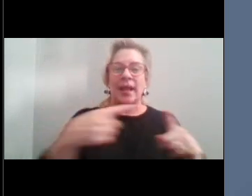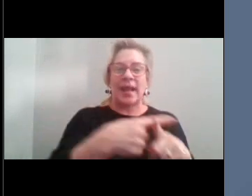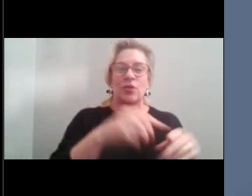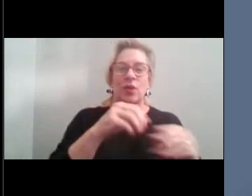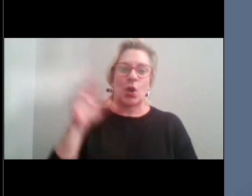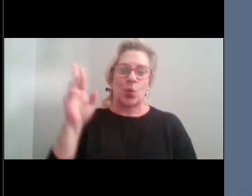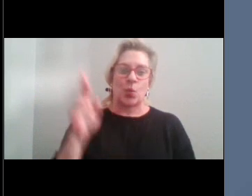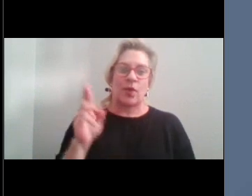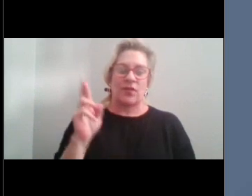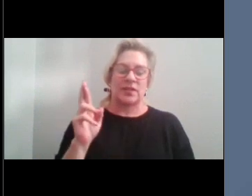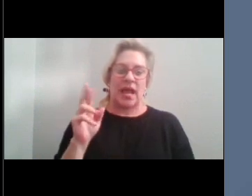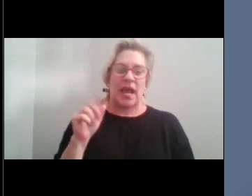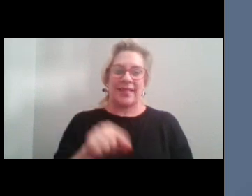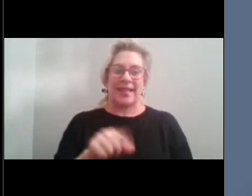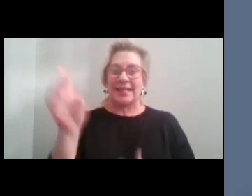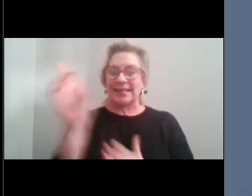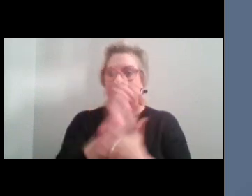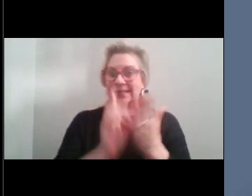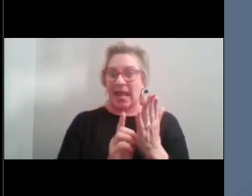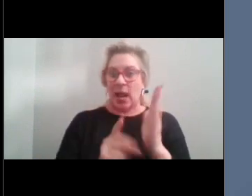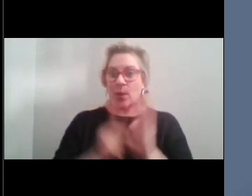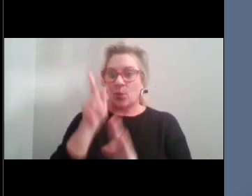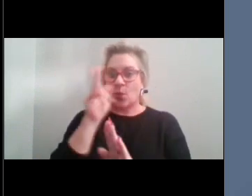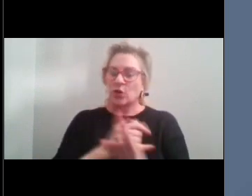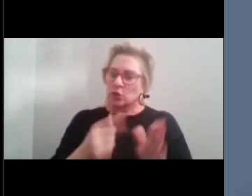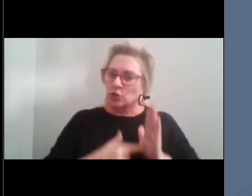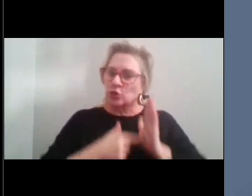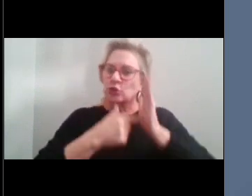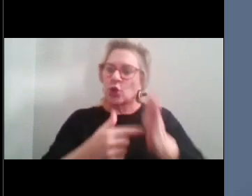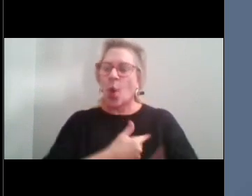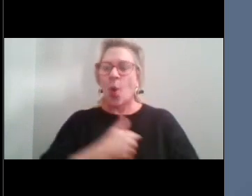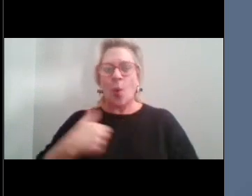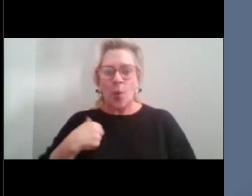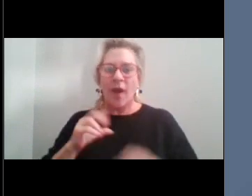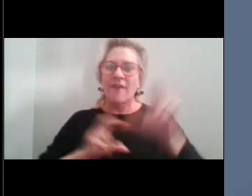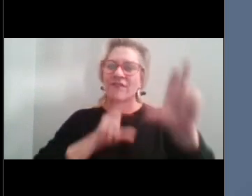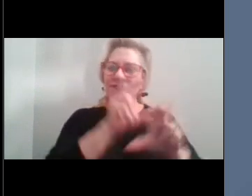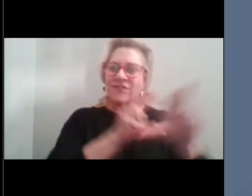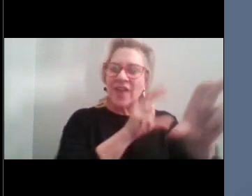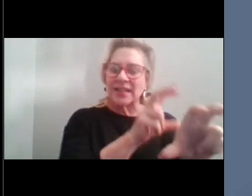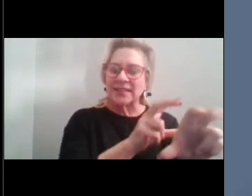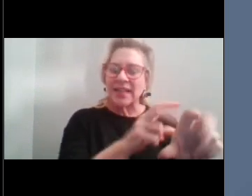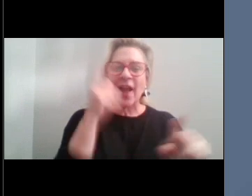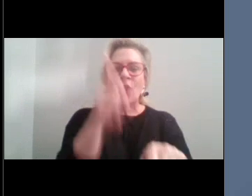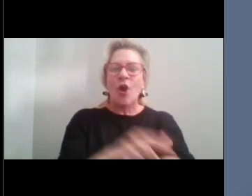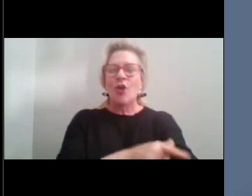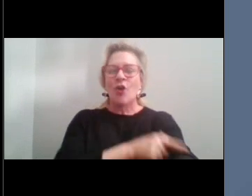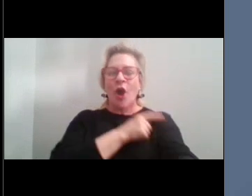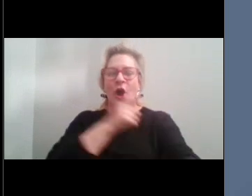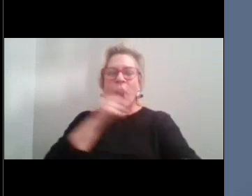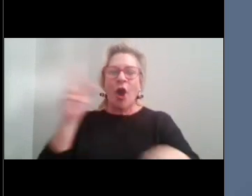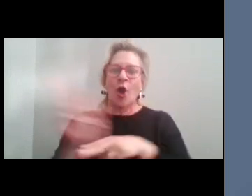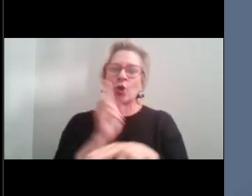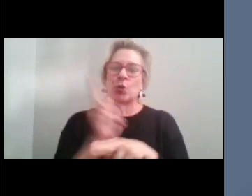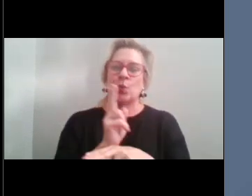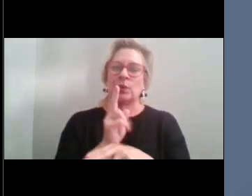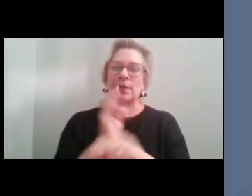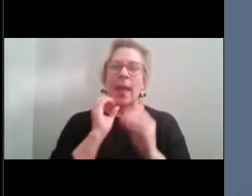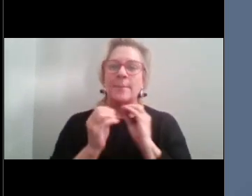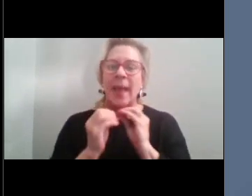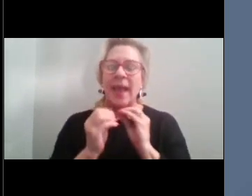County. These design-build projects represent investments that will generate revenue for long-term operations, maintenance,